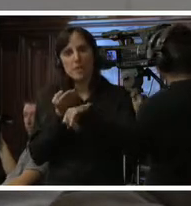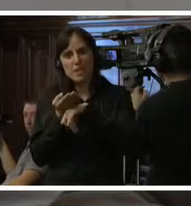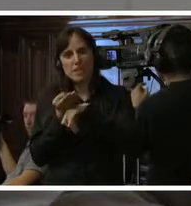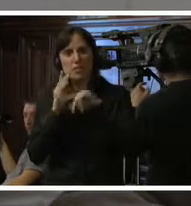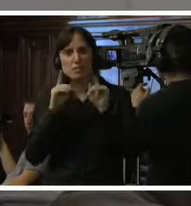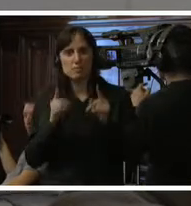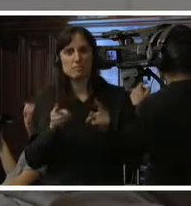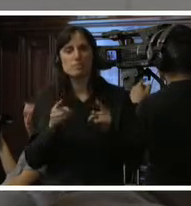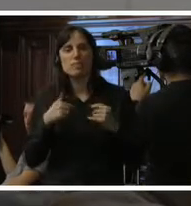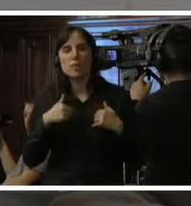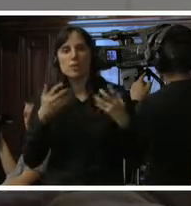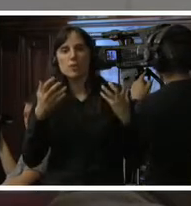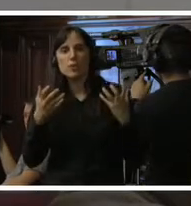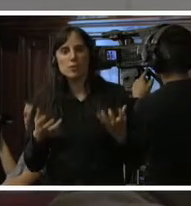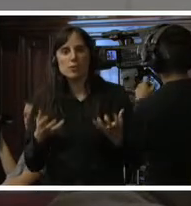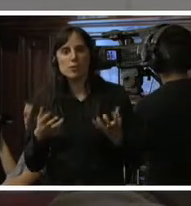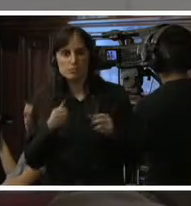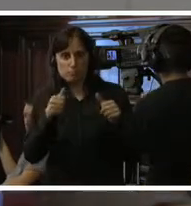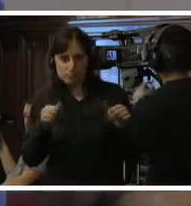would like to make of you.